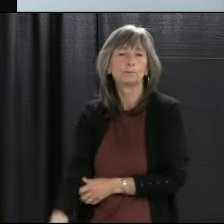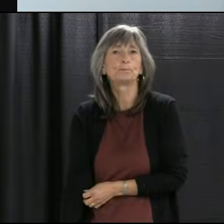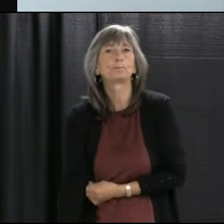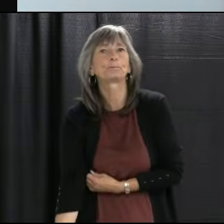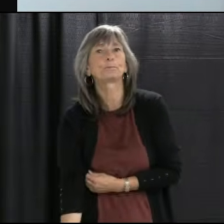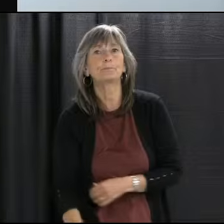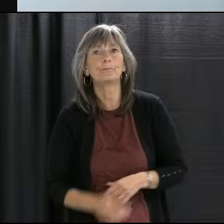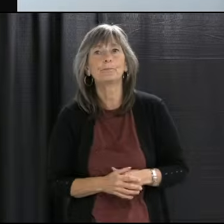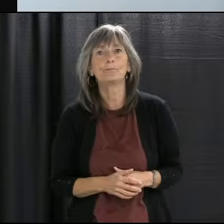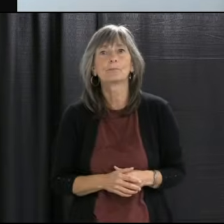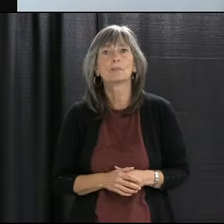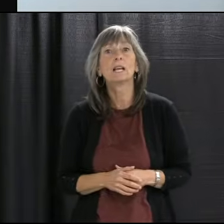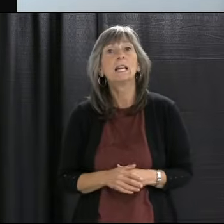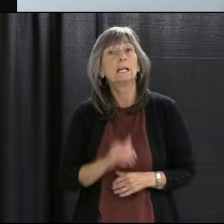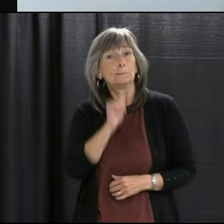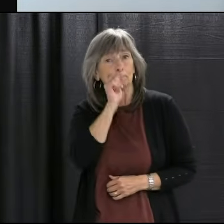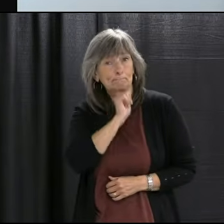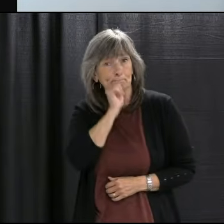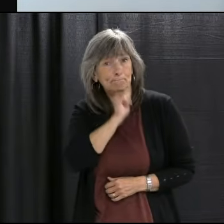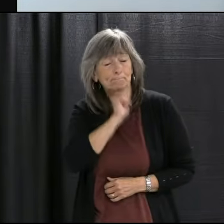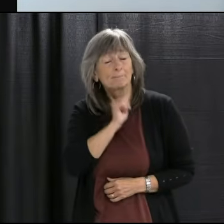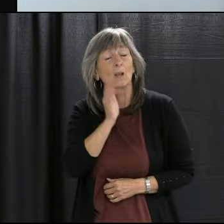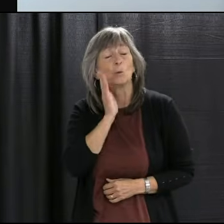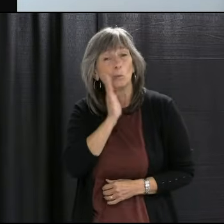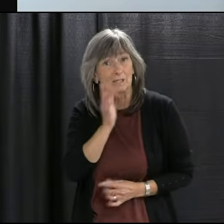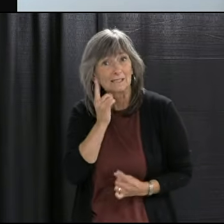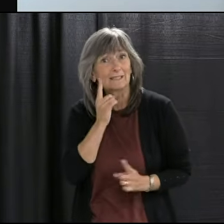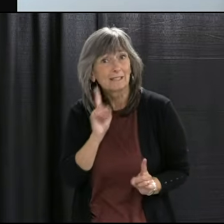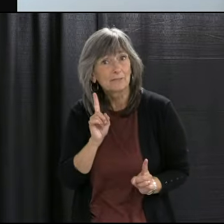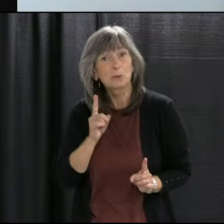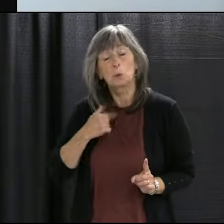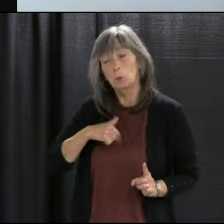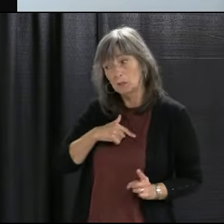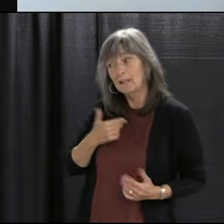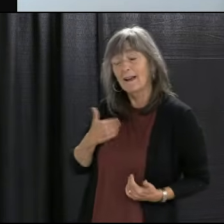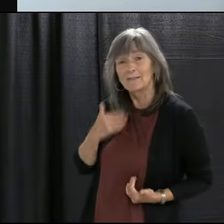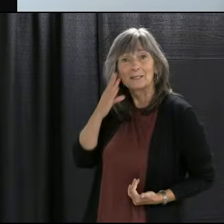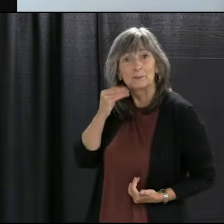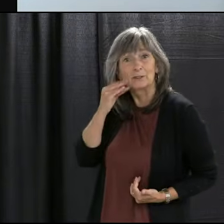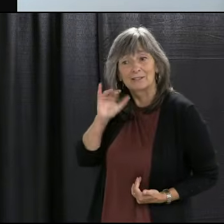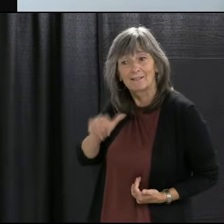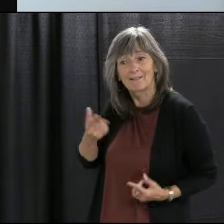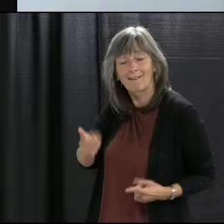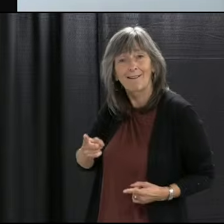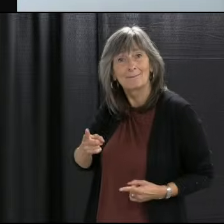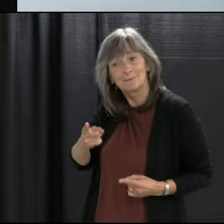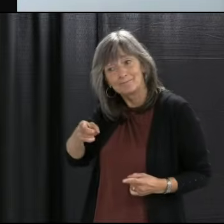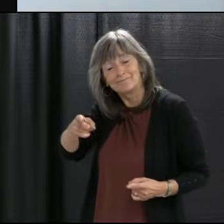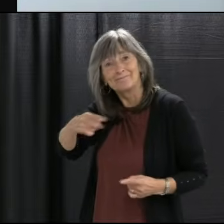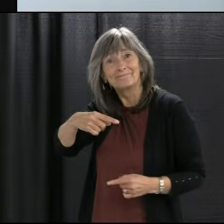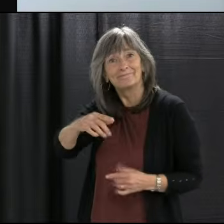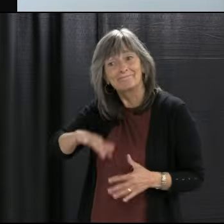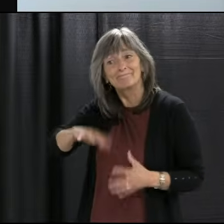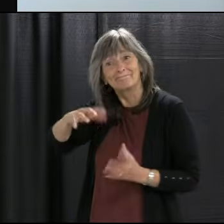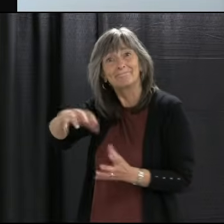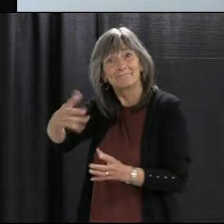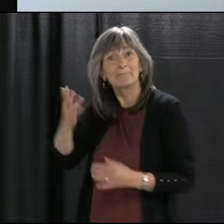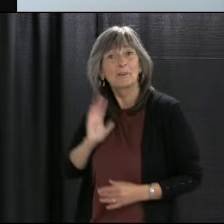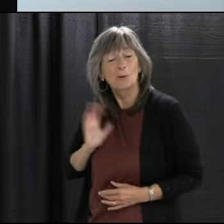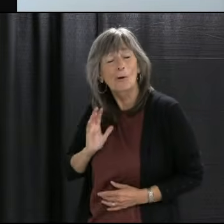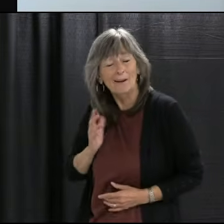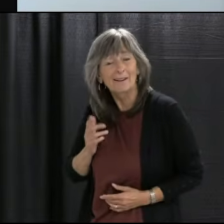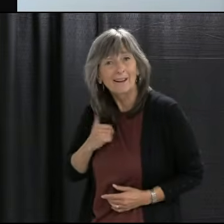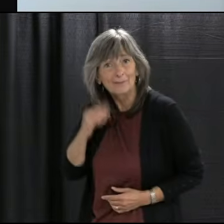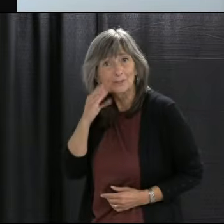at it. We'll get through this. We have done these kind of things before. And if there's